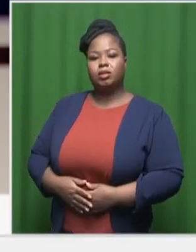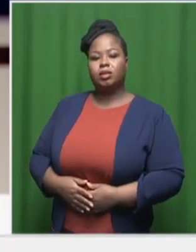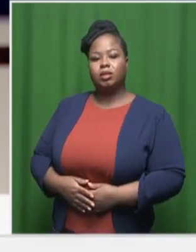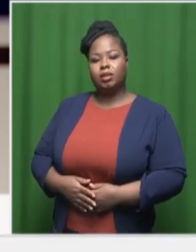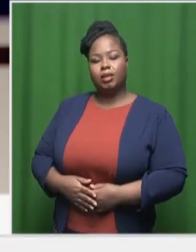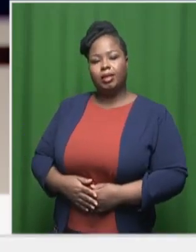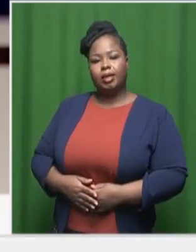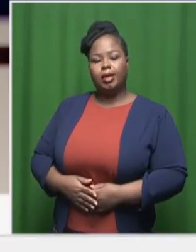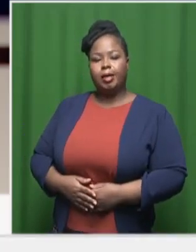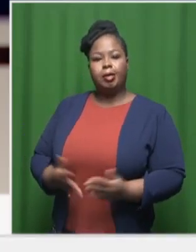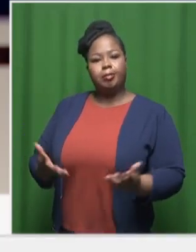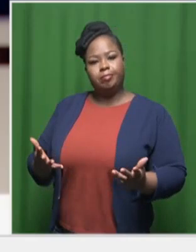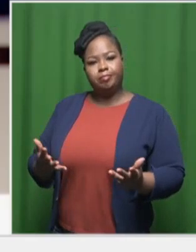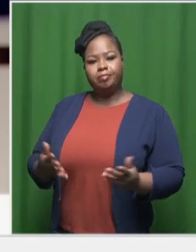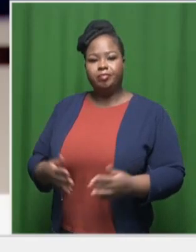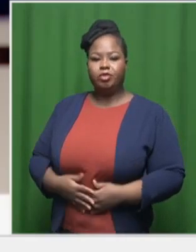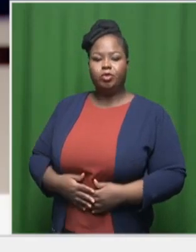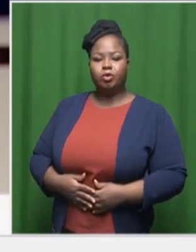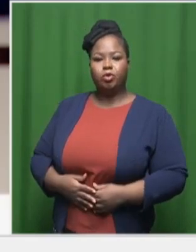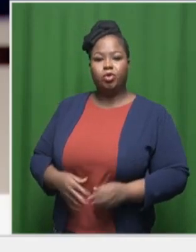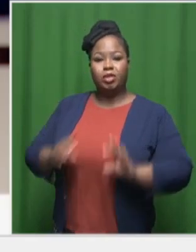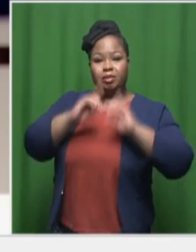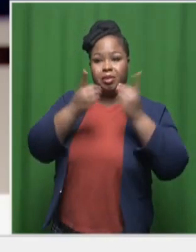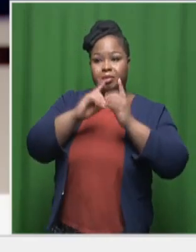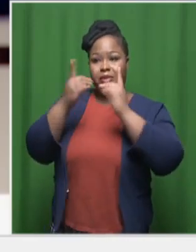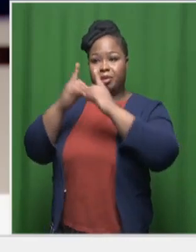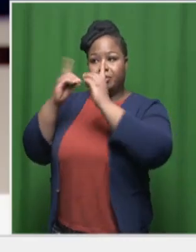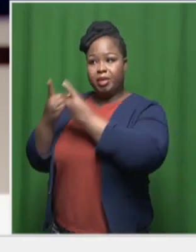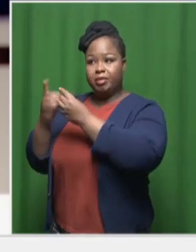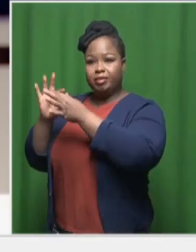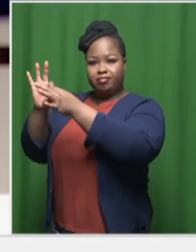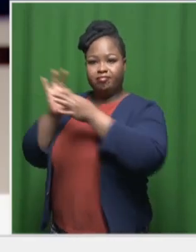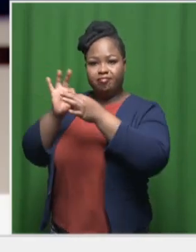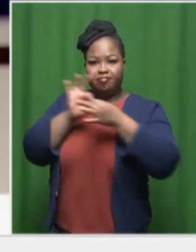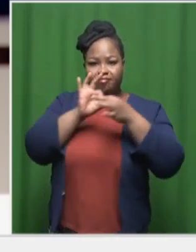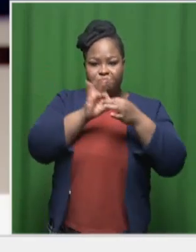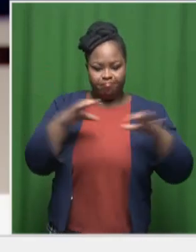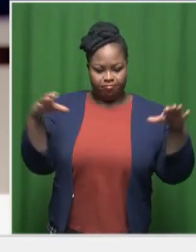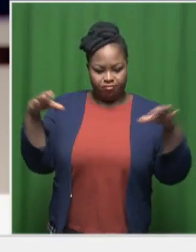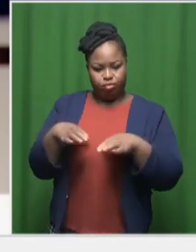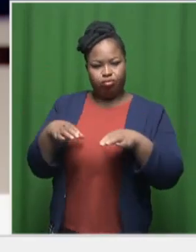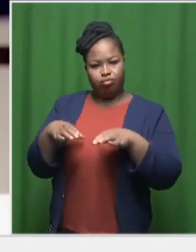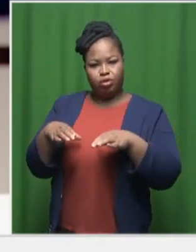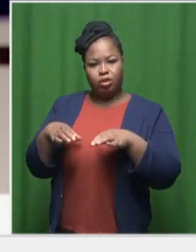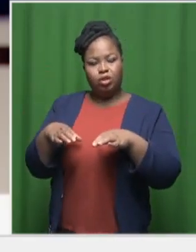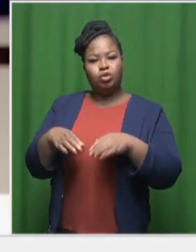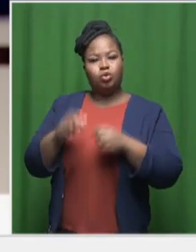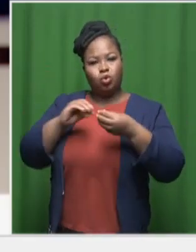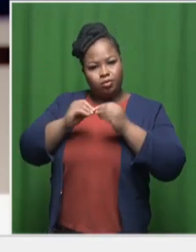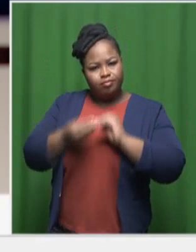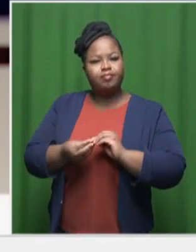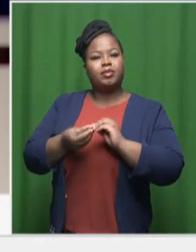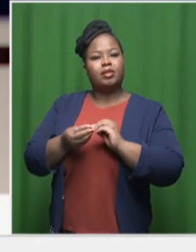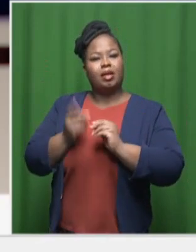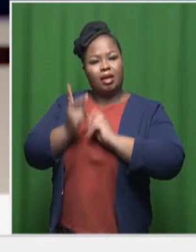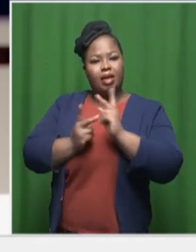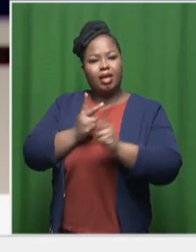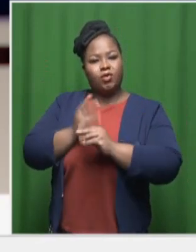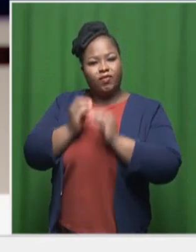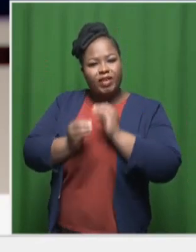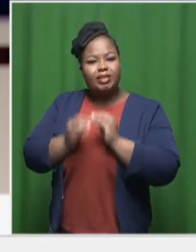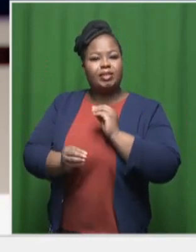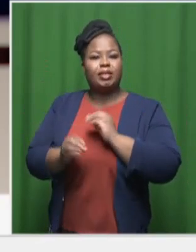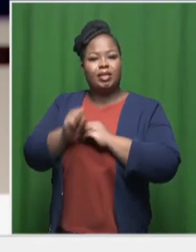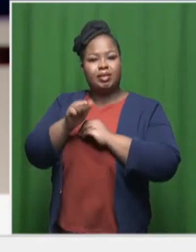across the divisions, various teams where we can sit, co-create the SABC for the future.